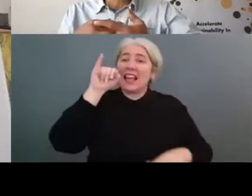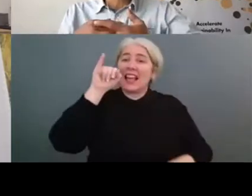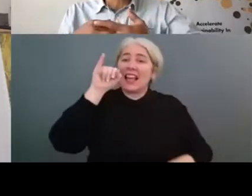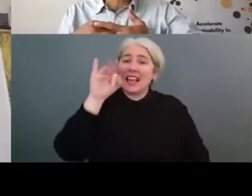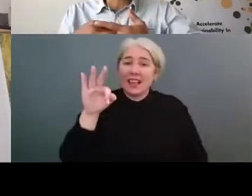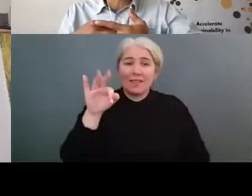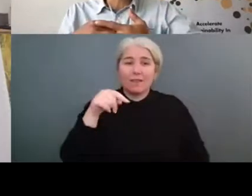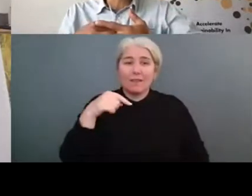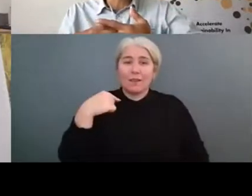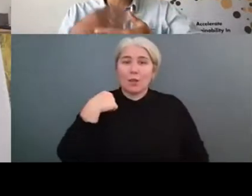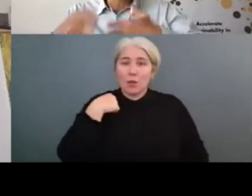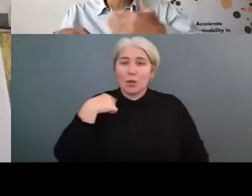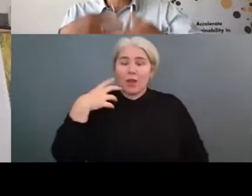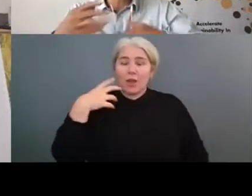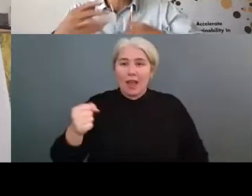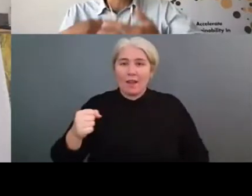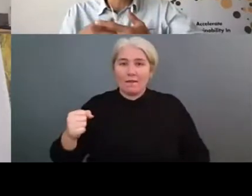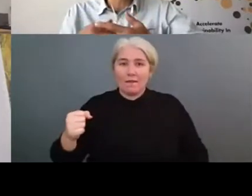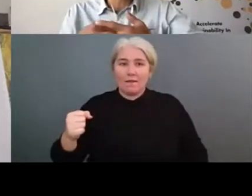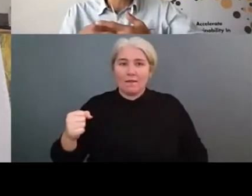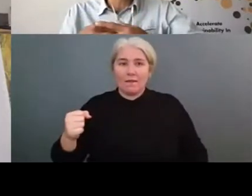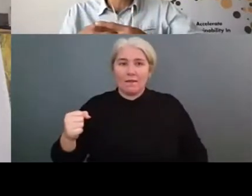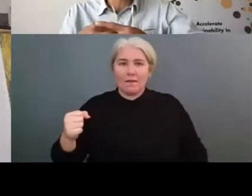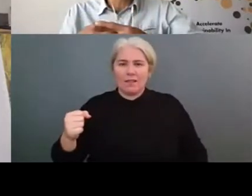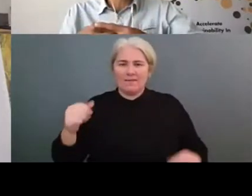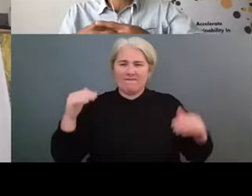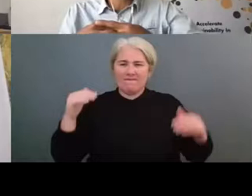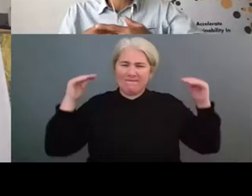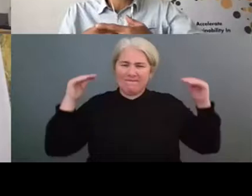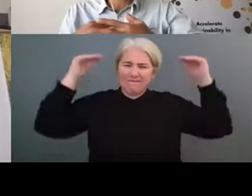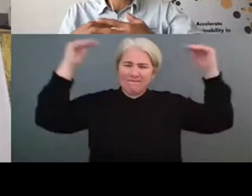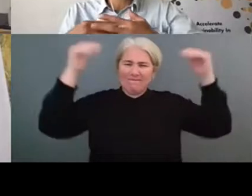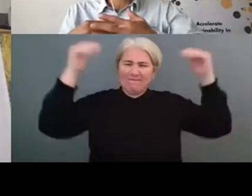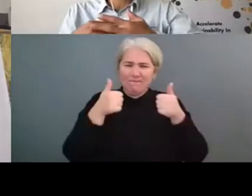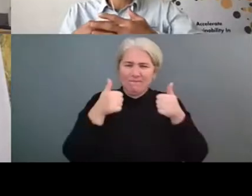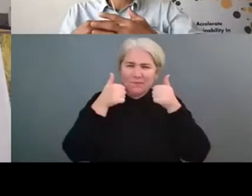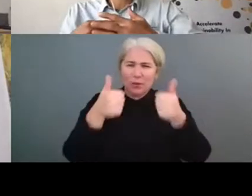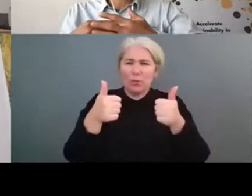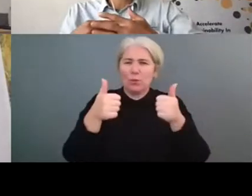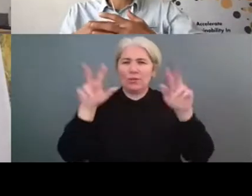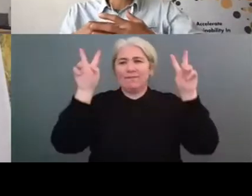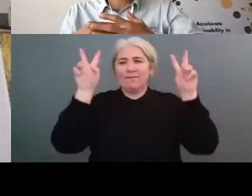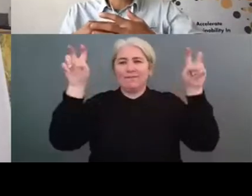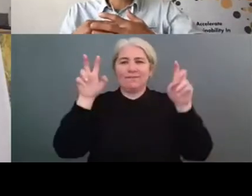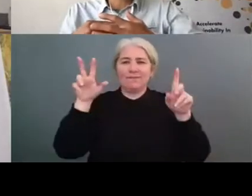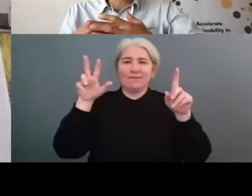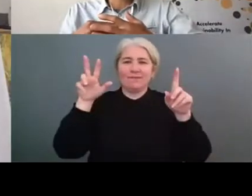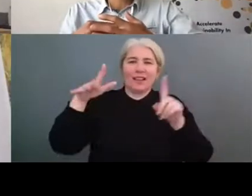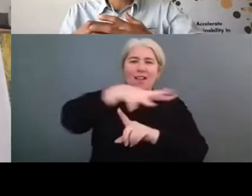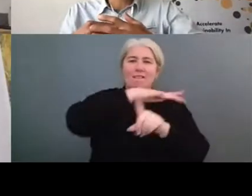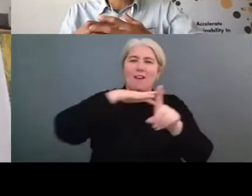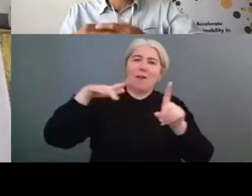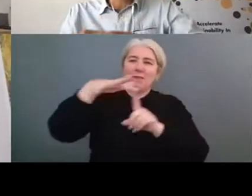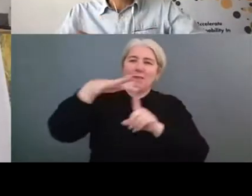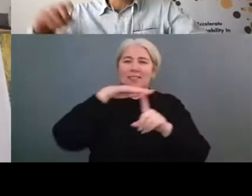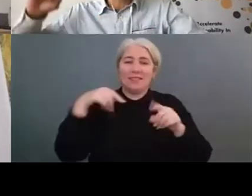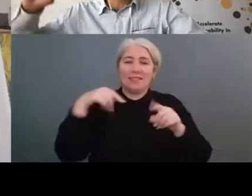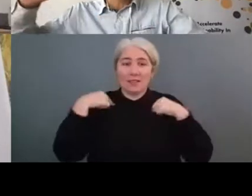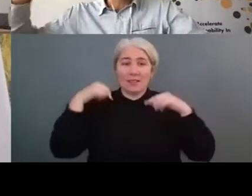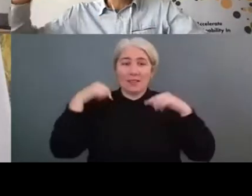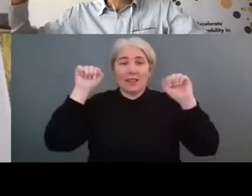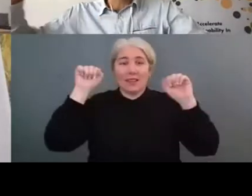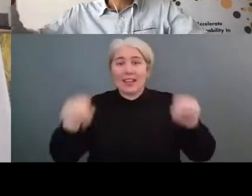most points in your environmental behavior as a fan, you can have non-financial incentives, like you